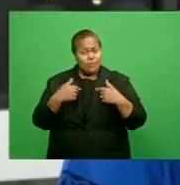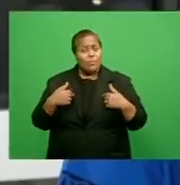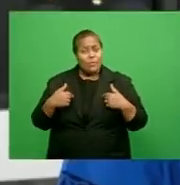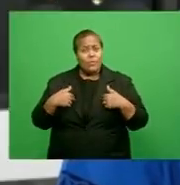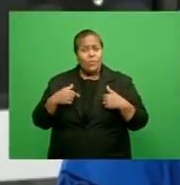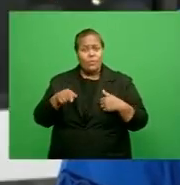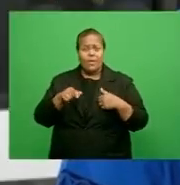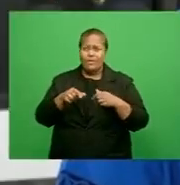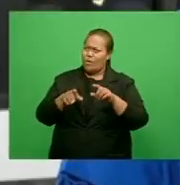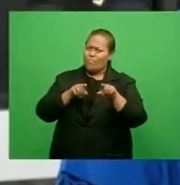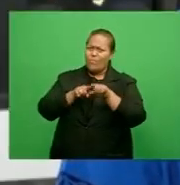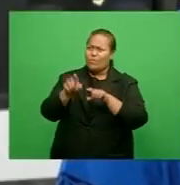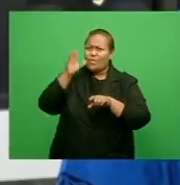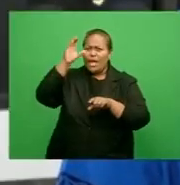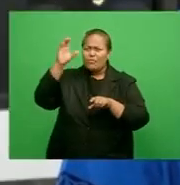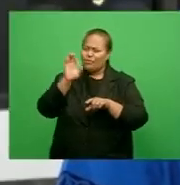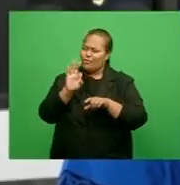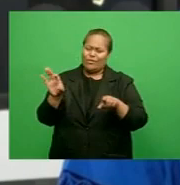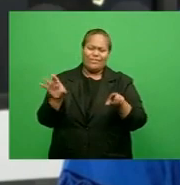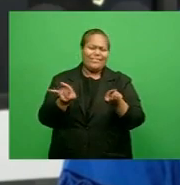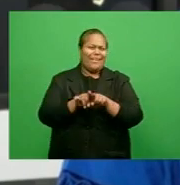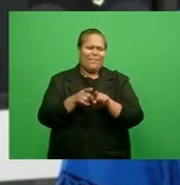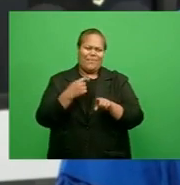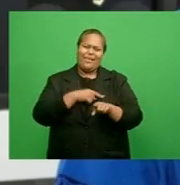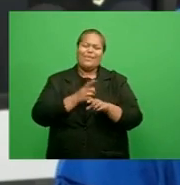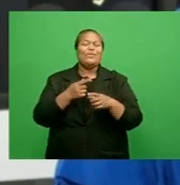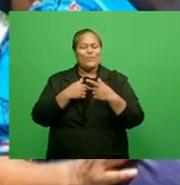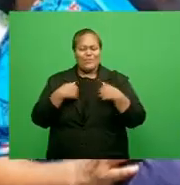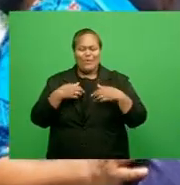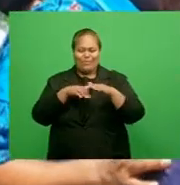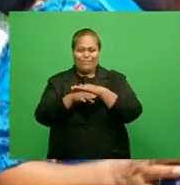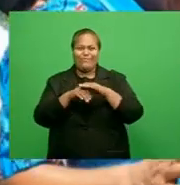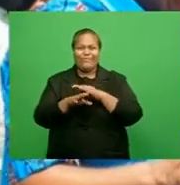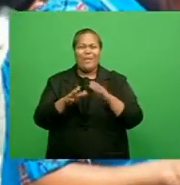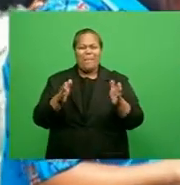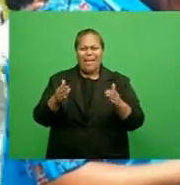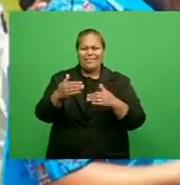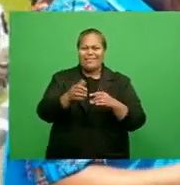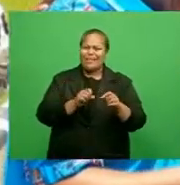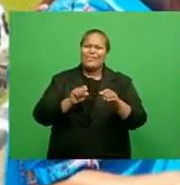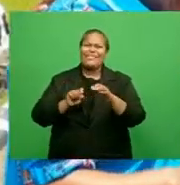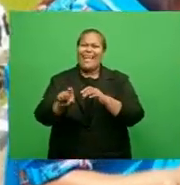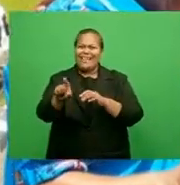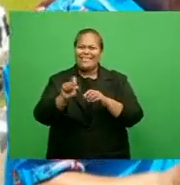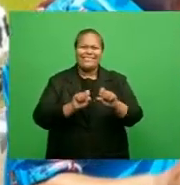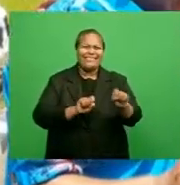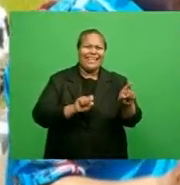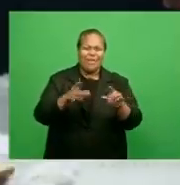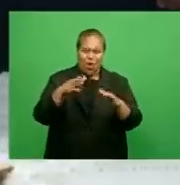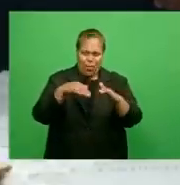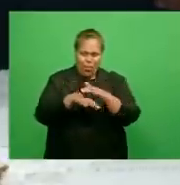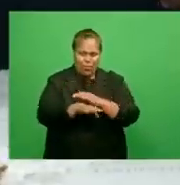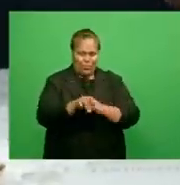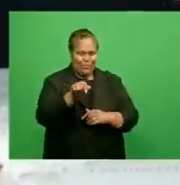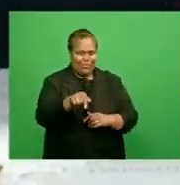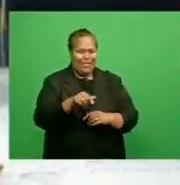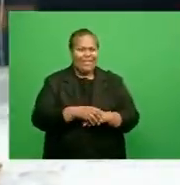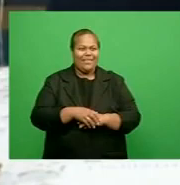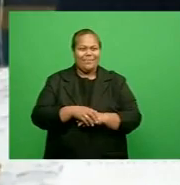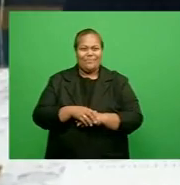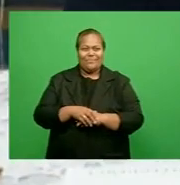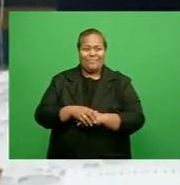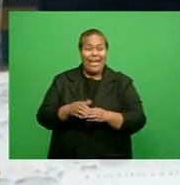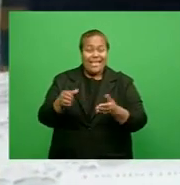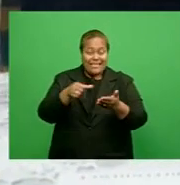most of the countries with which we exchange mail and parcels. Post Fiji says the commemorative stamp is a